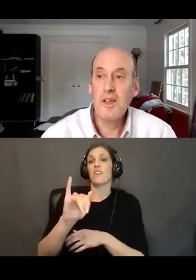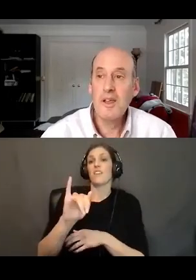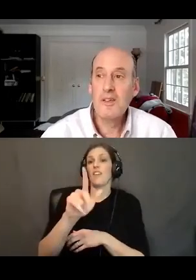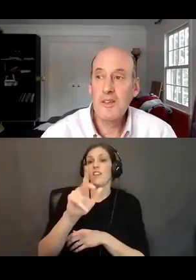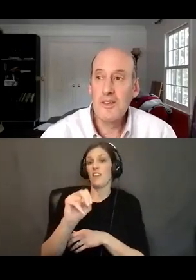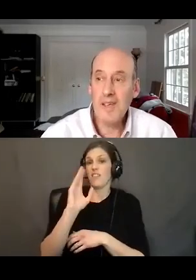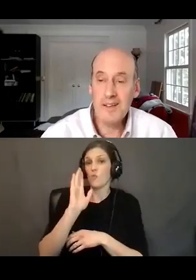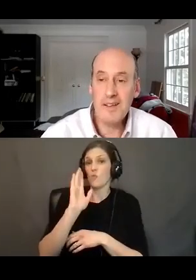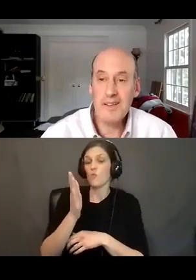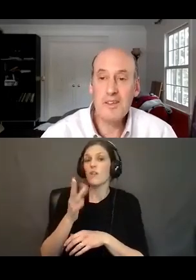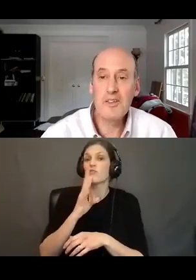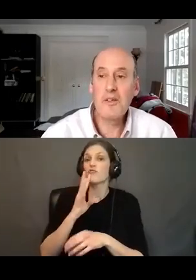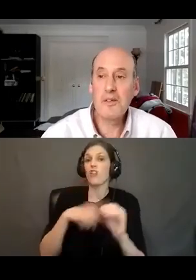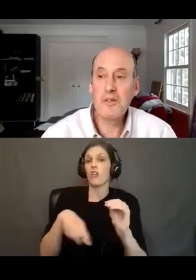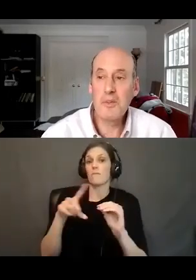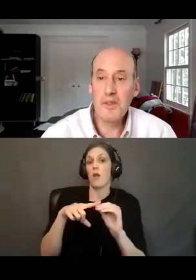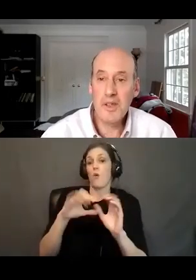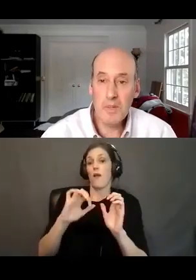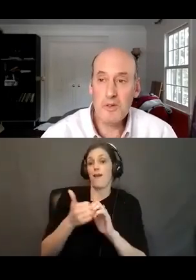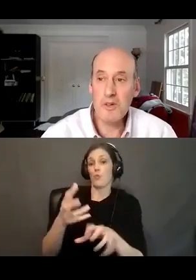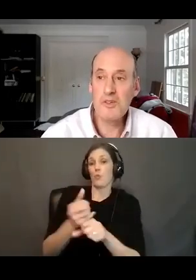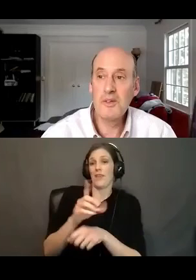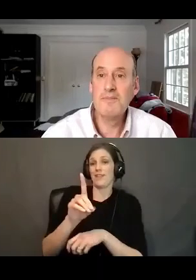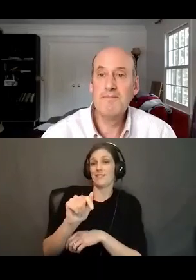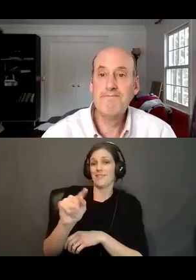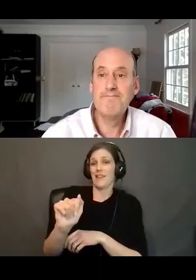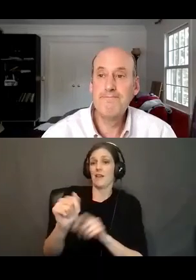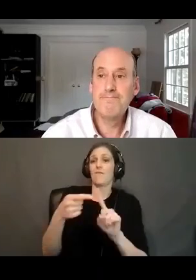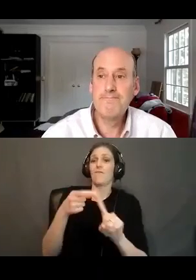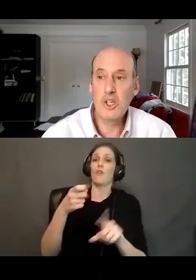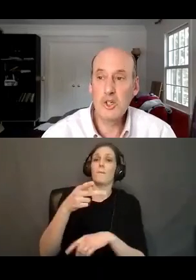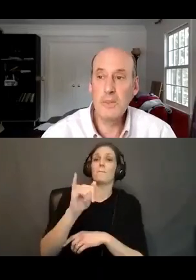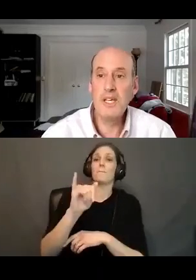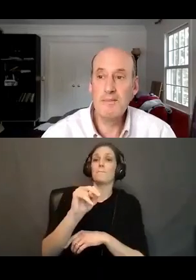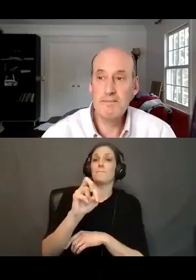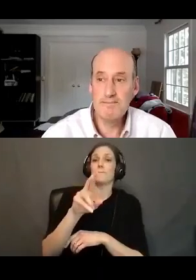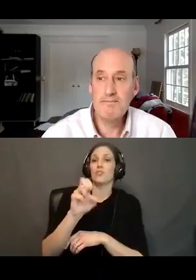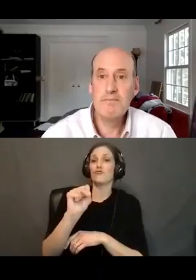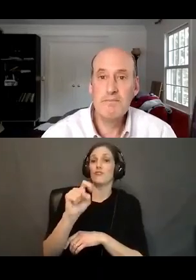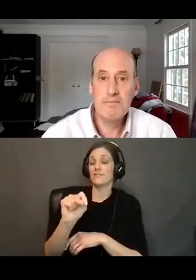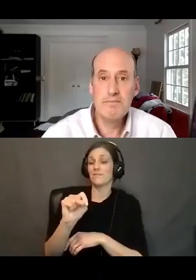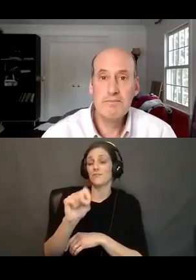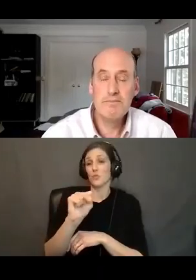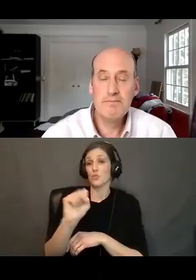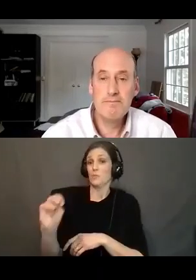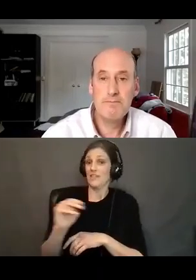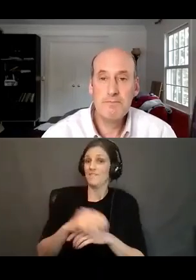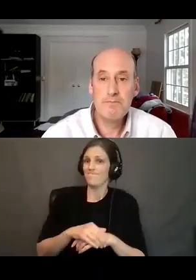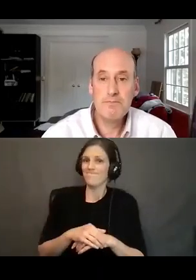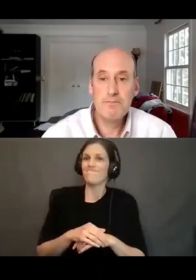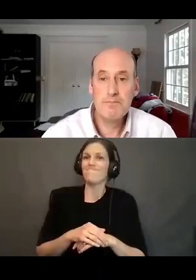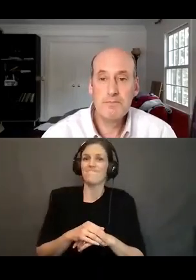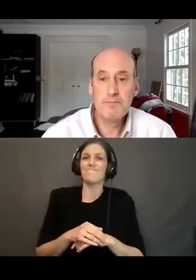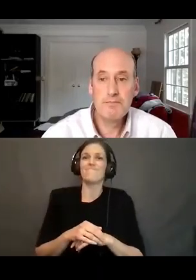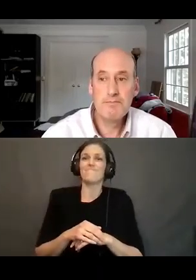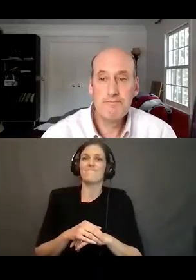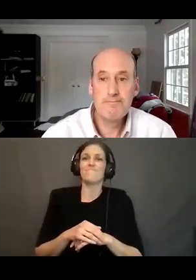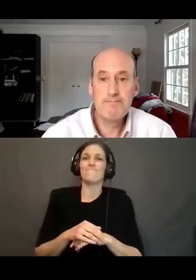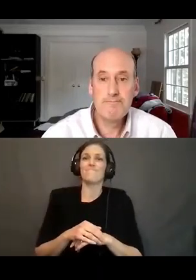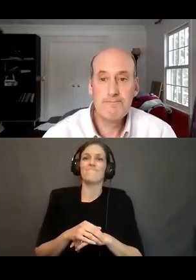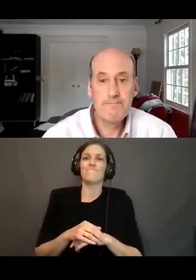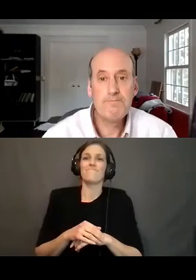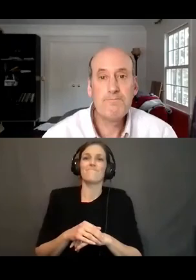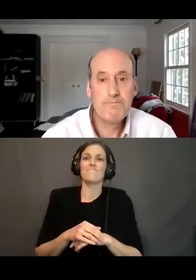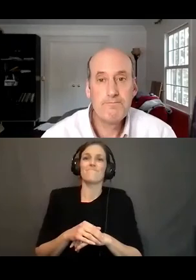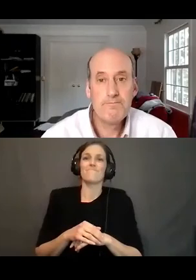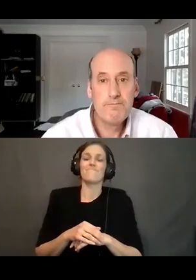get data like this off of something like Pinterest, social media. Well, great. Well, thank